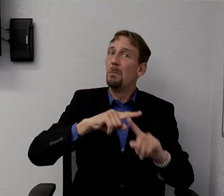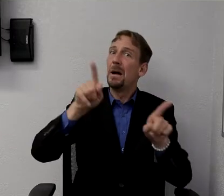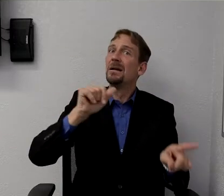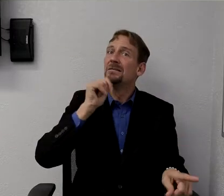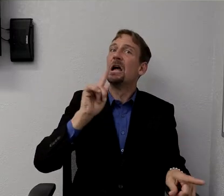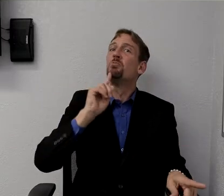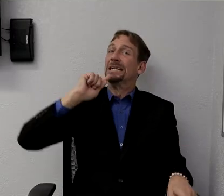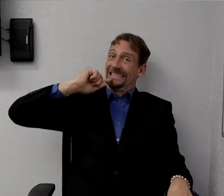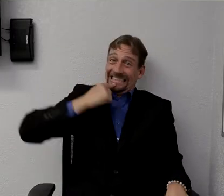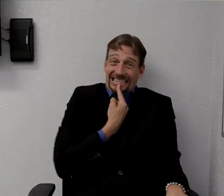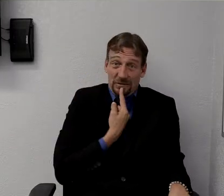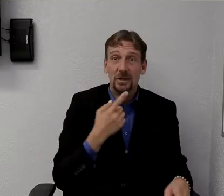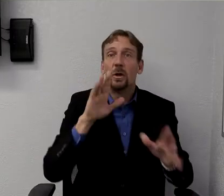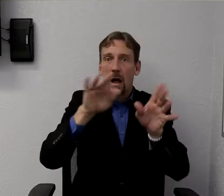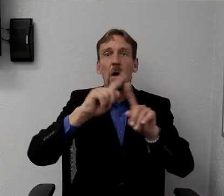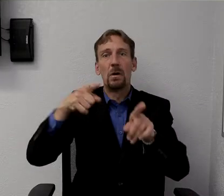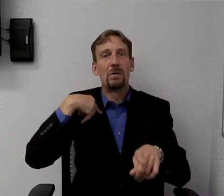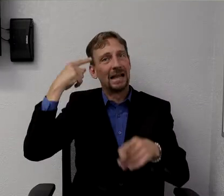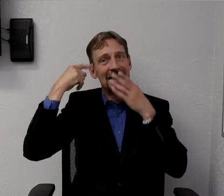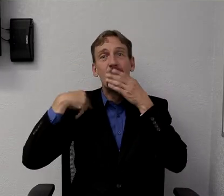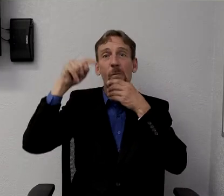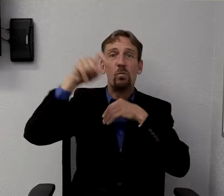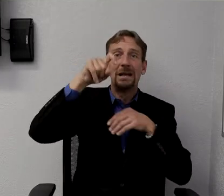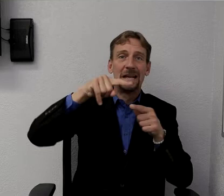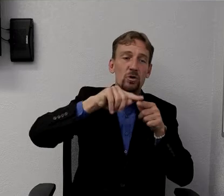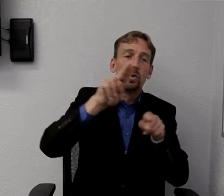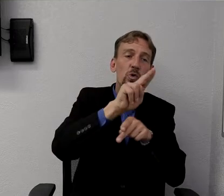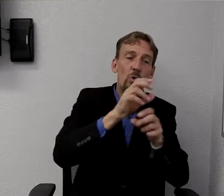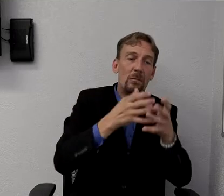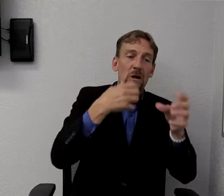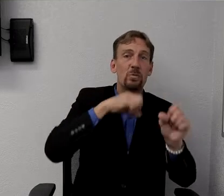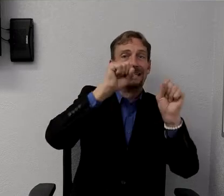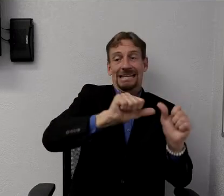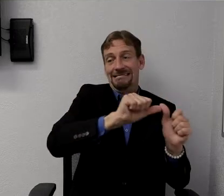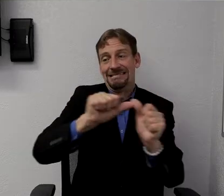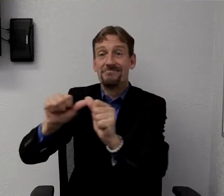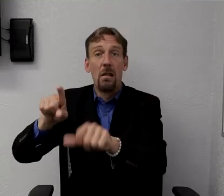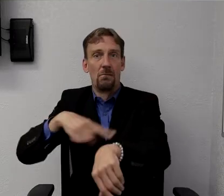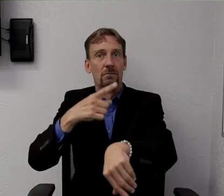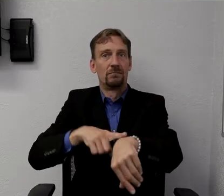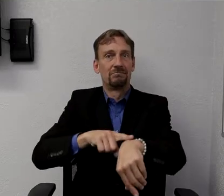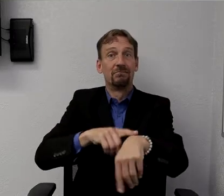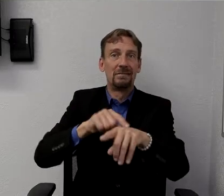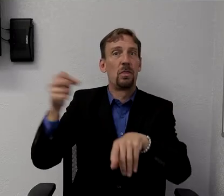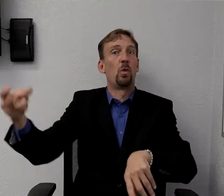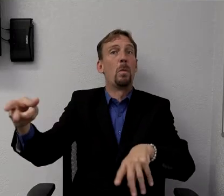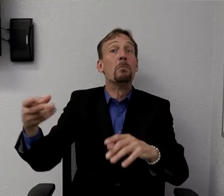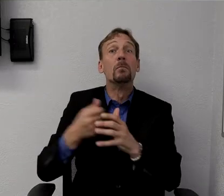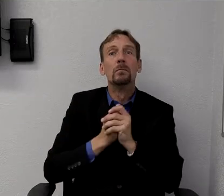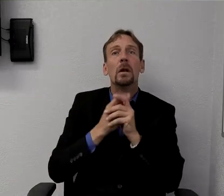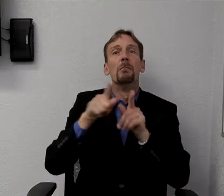call it reuse and extended use. But again, we continue to really appreciate folks that are coming